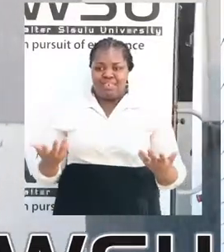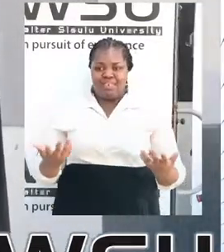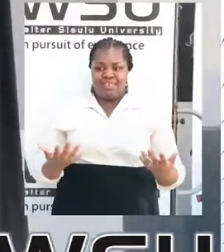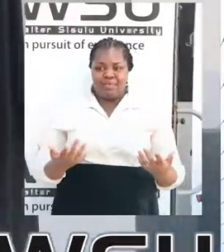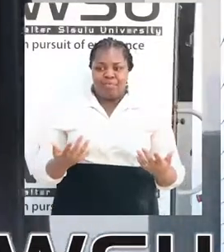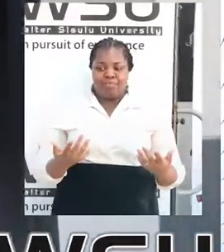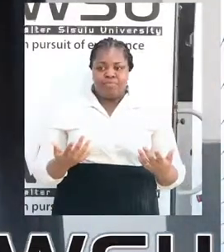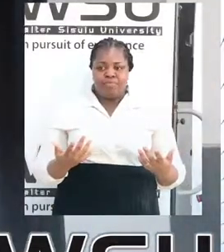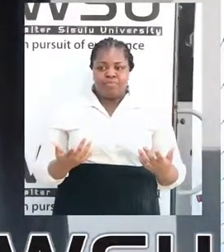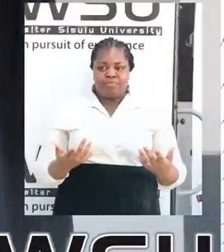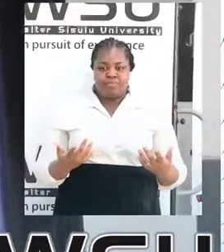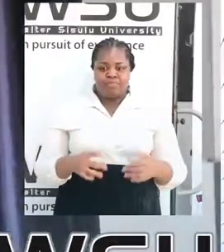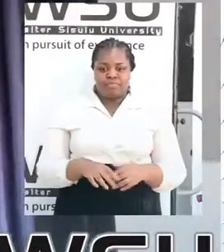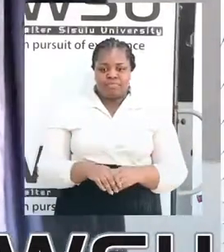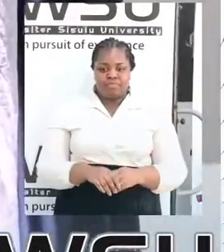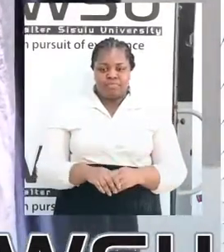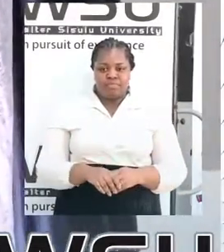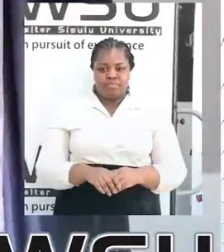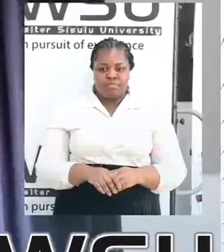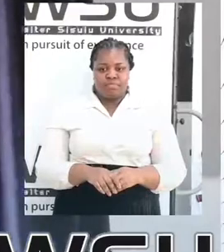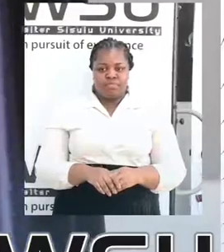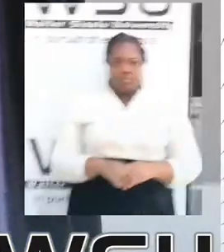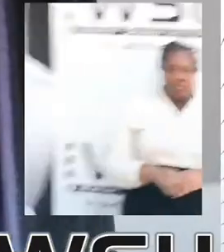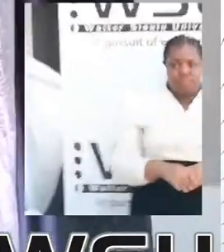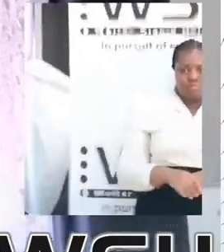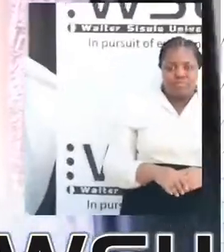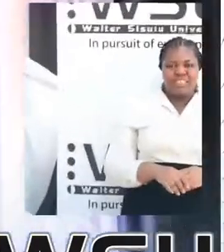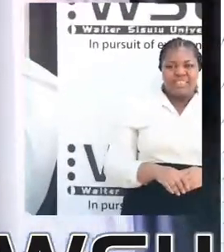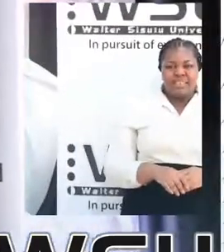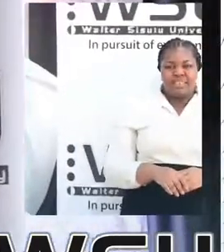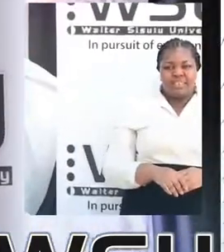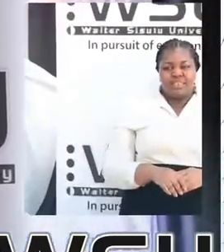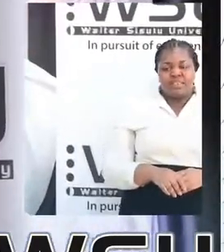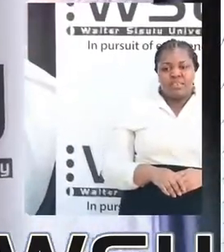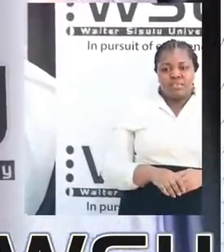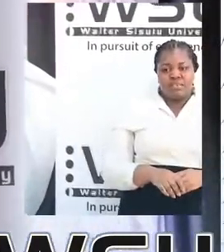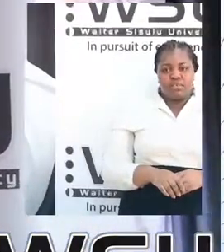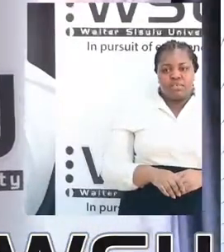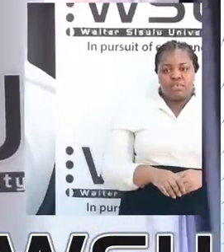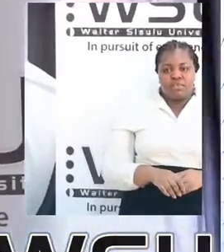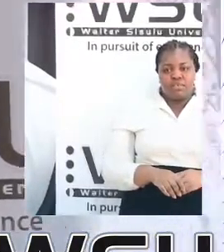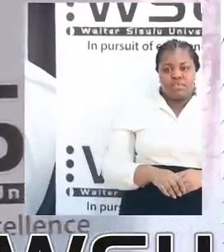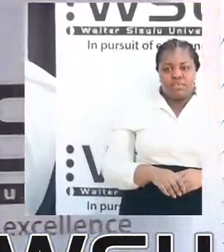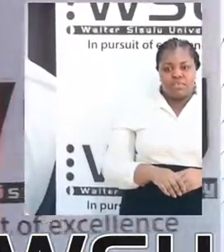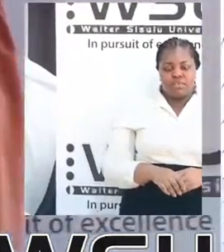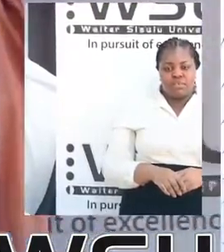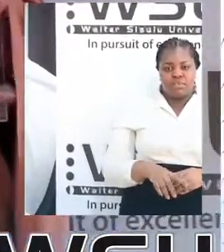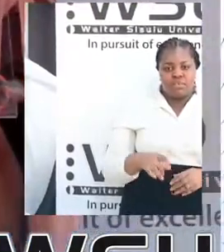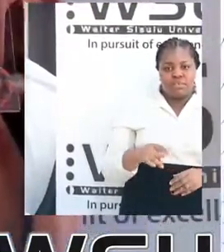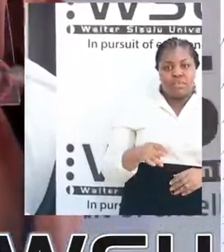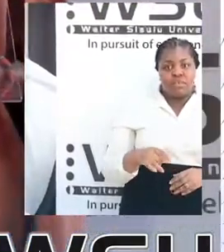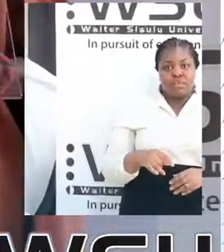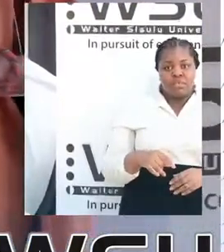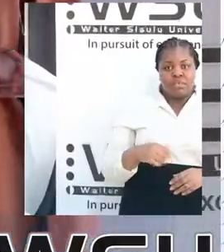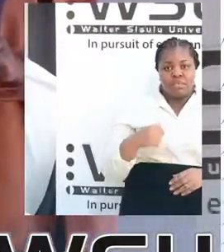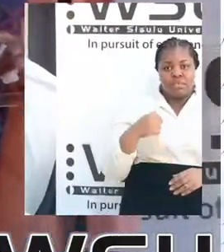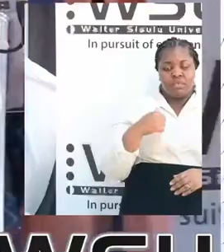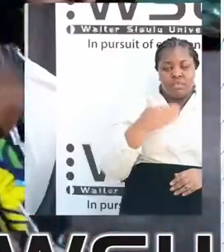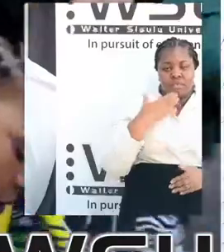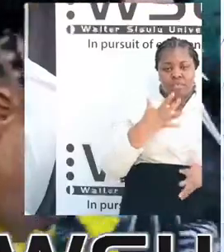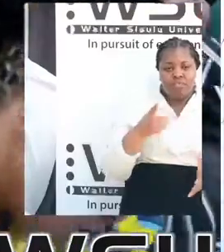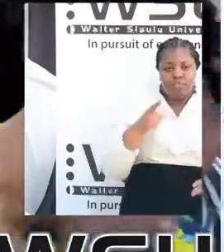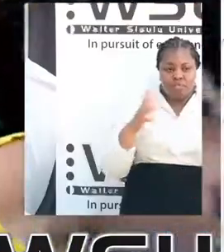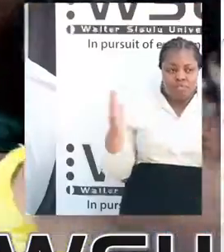To Reverend Dr. Songaba, we really want to thank you for